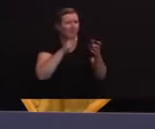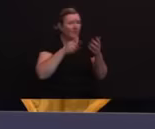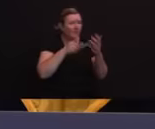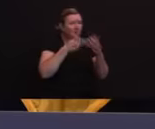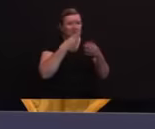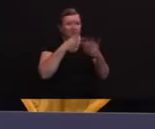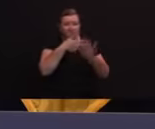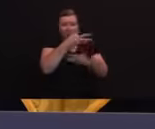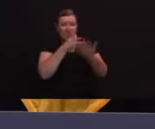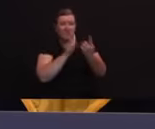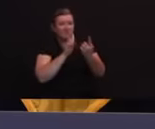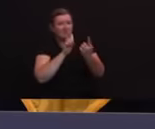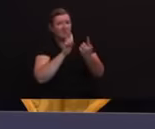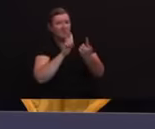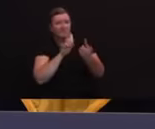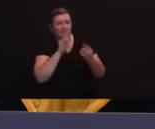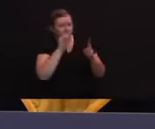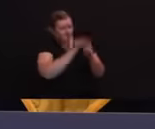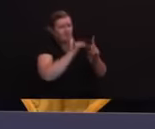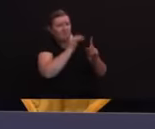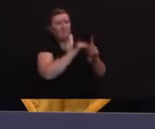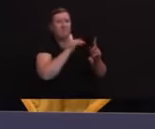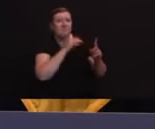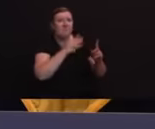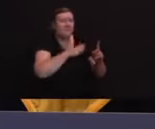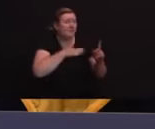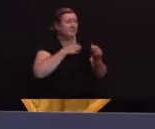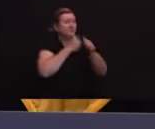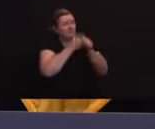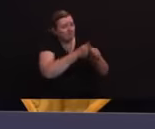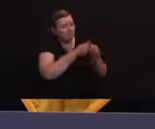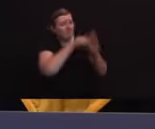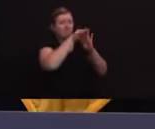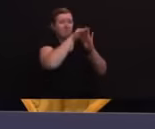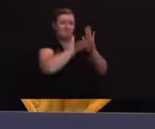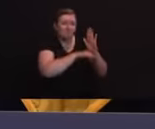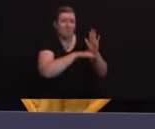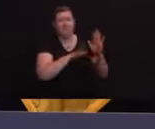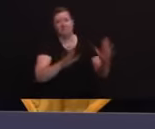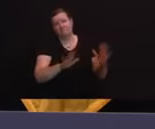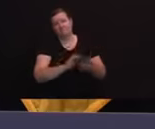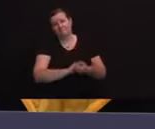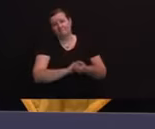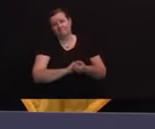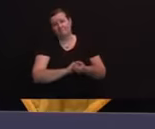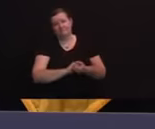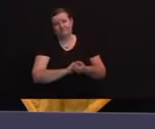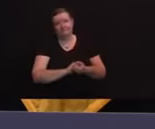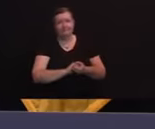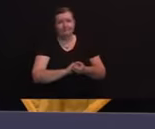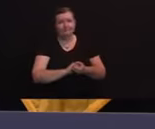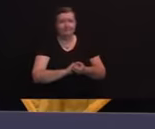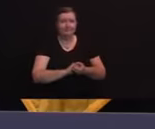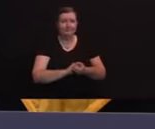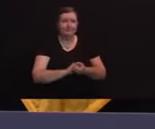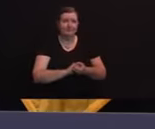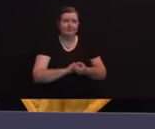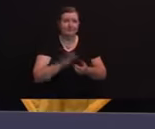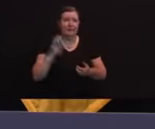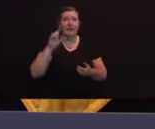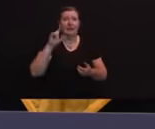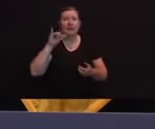means. So I want to give him a shout out as well. With that, Elise, it's good to see you and good to have you back. I think you're first up to bat here with